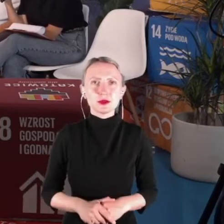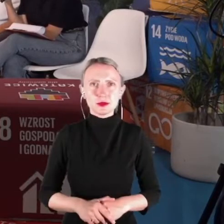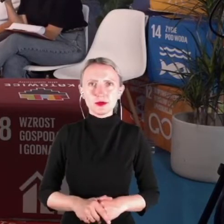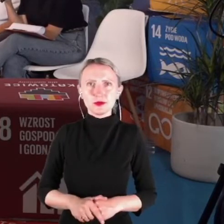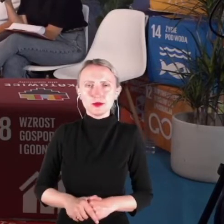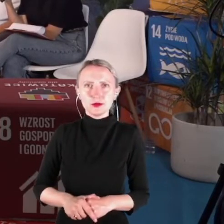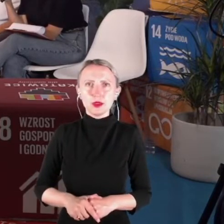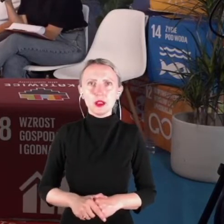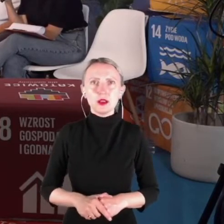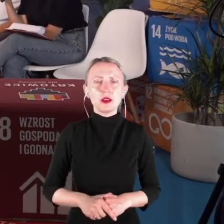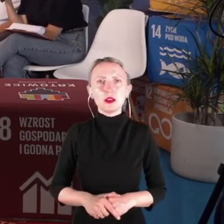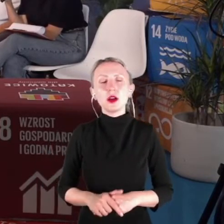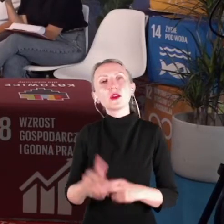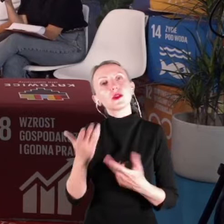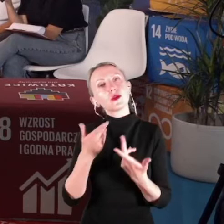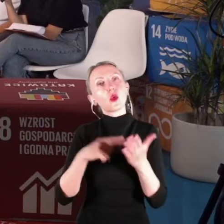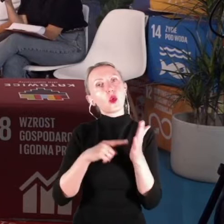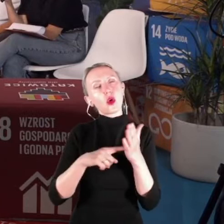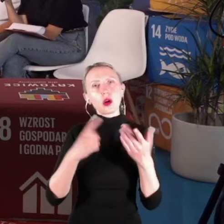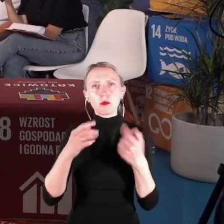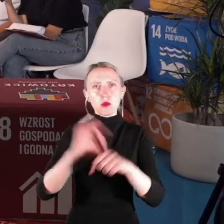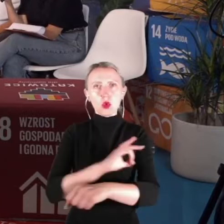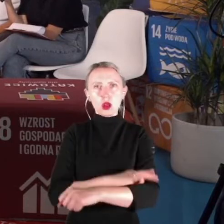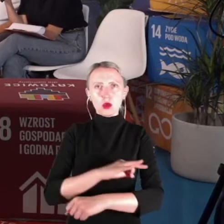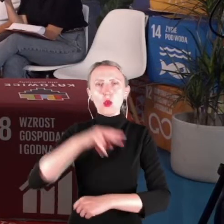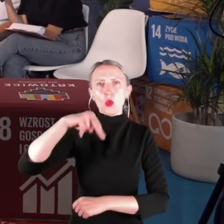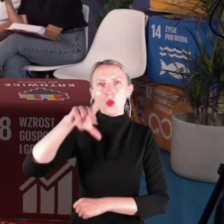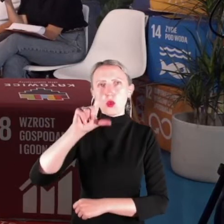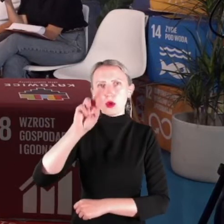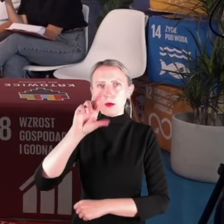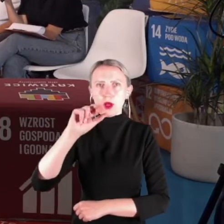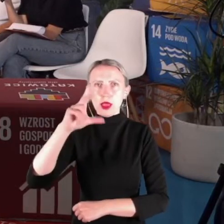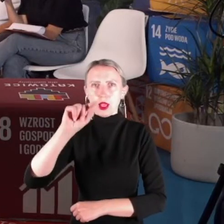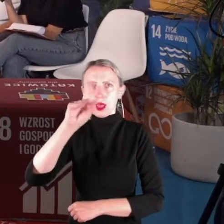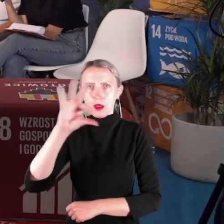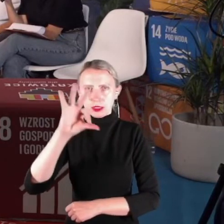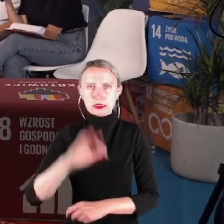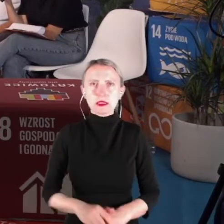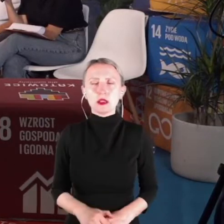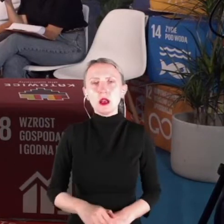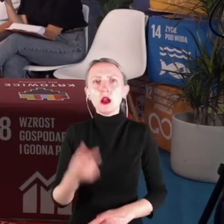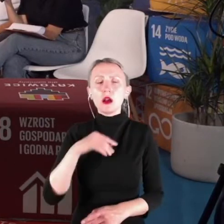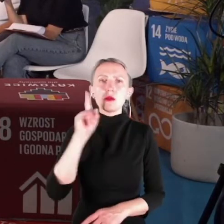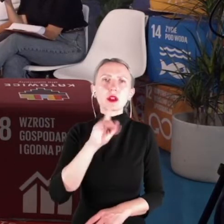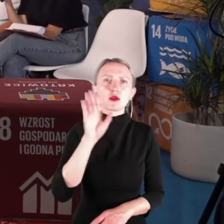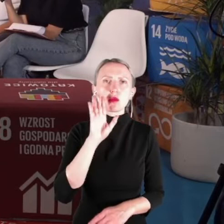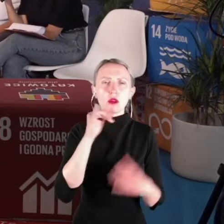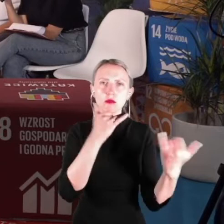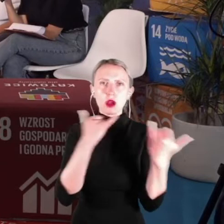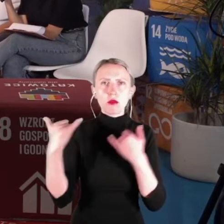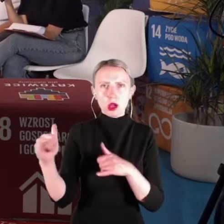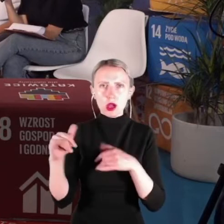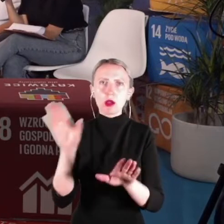projects, urban labs. I would say that probably we are different in a sense that we're part of the